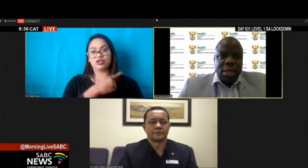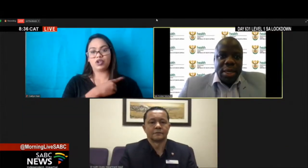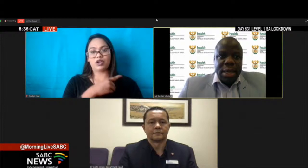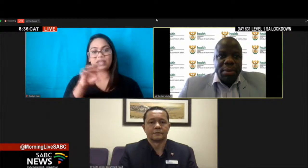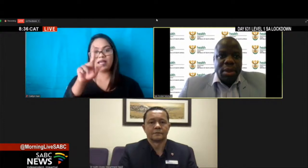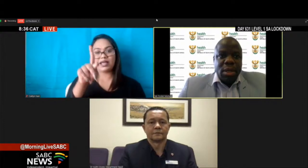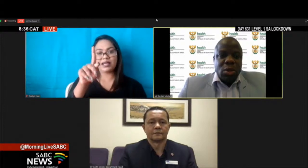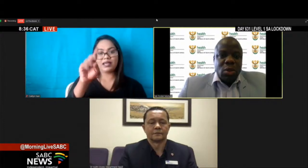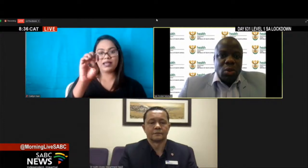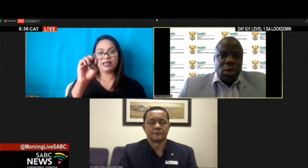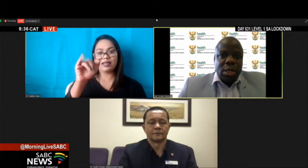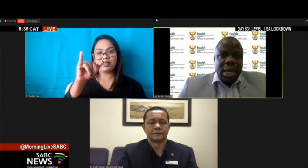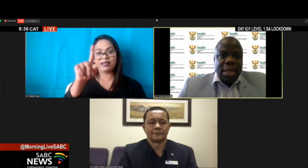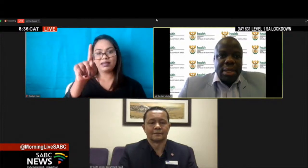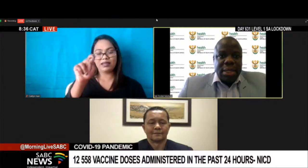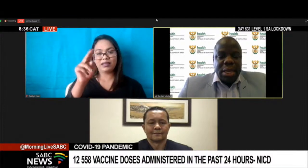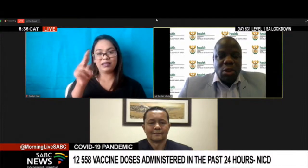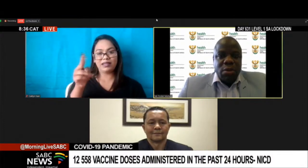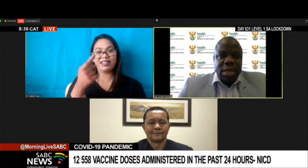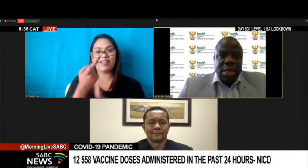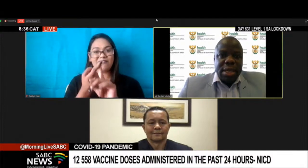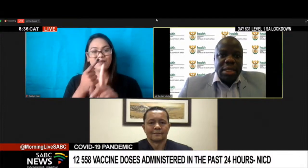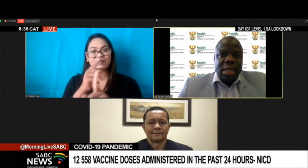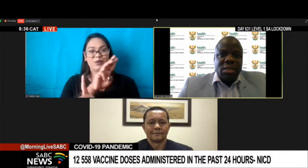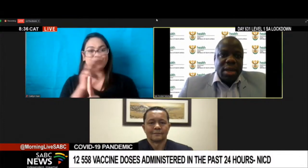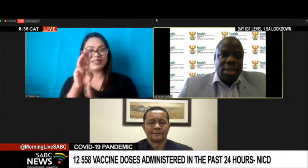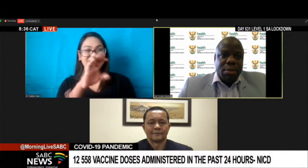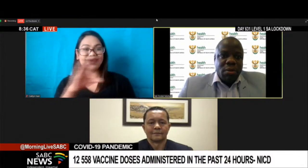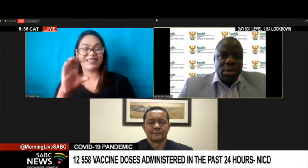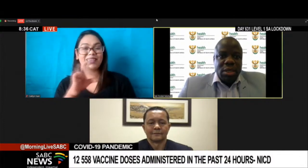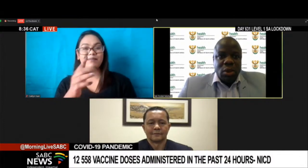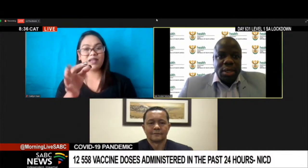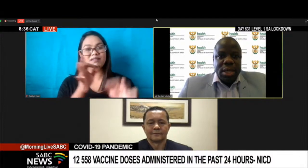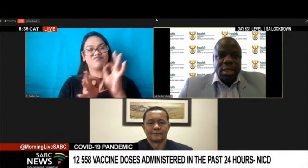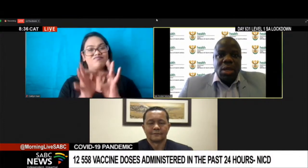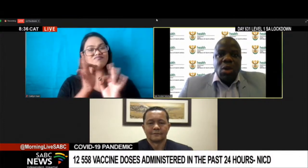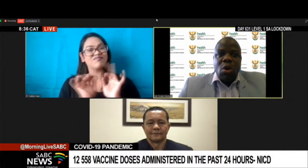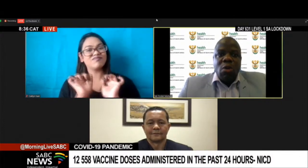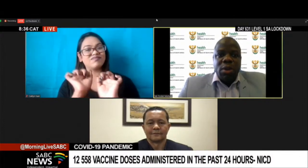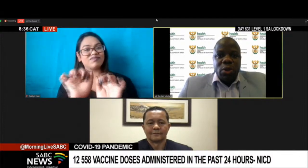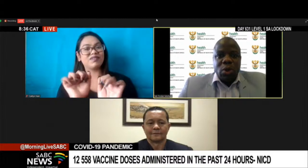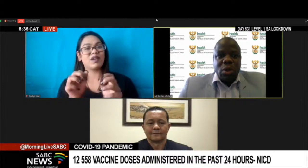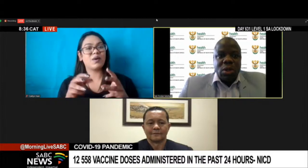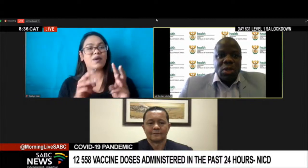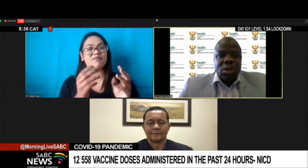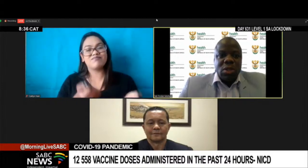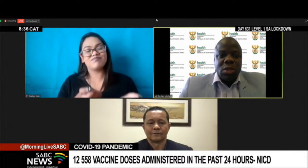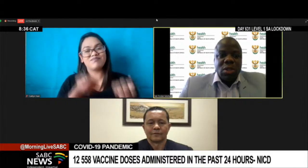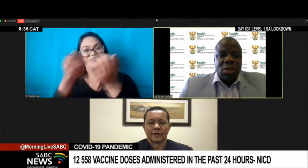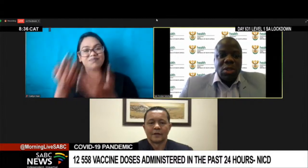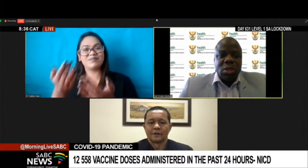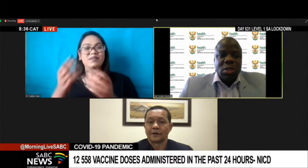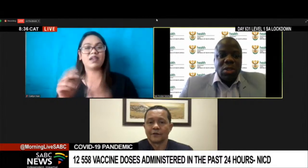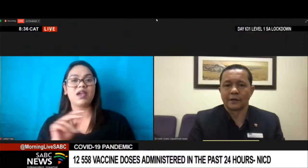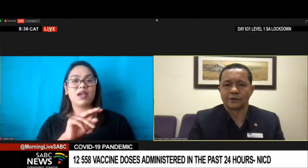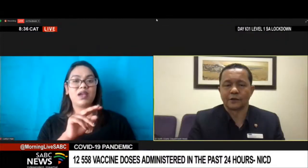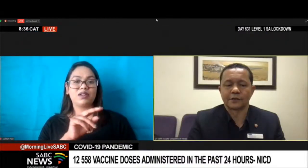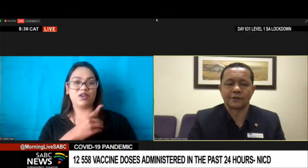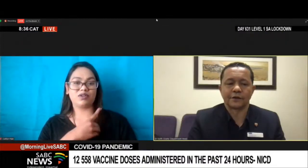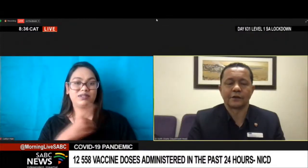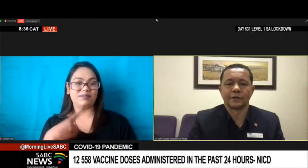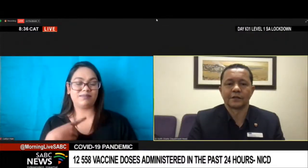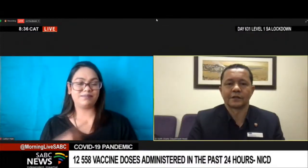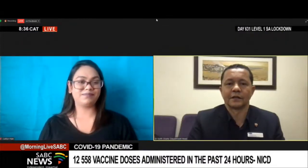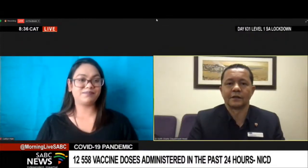the Western Cape to tell us the state of readiness as far as the province is concerned. Over to you, Doc. Thank you very much,